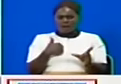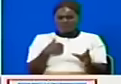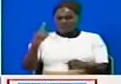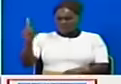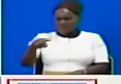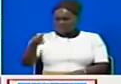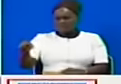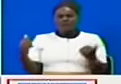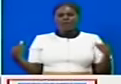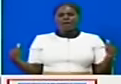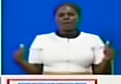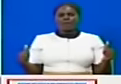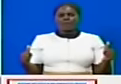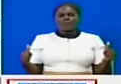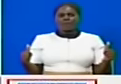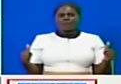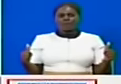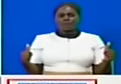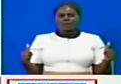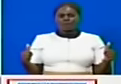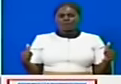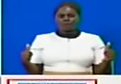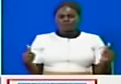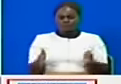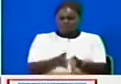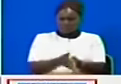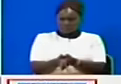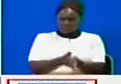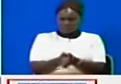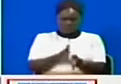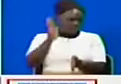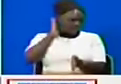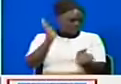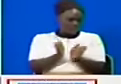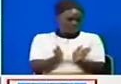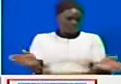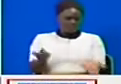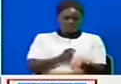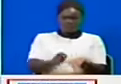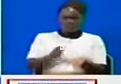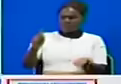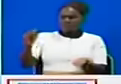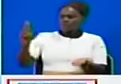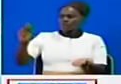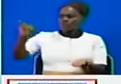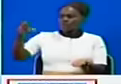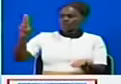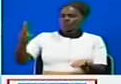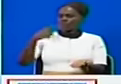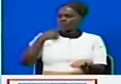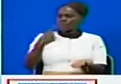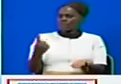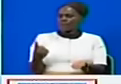in Starehe constituency. Back to you, Linda. Interesting, because we heard from the Secretary General of Jubilee Party, Raphael Tuju, announcing